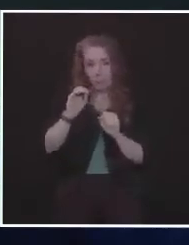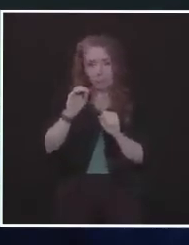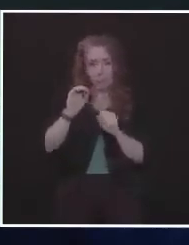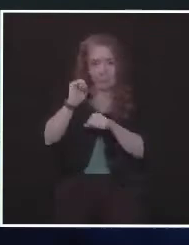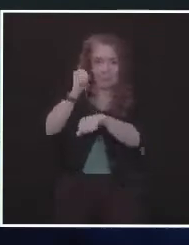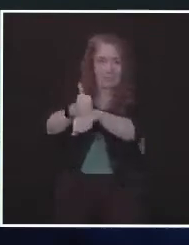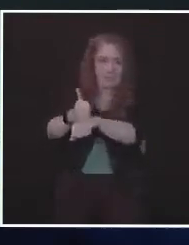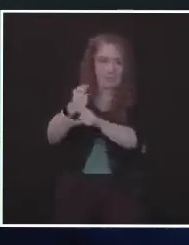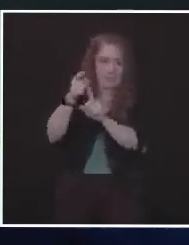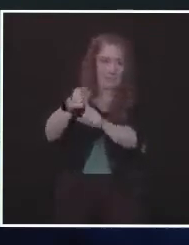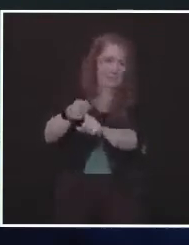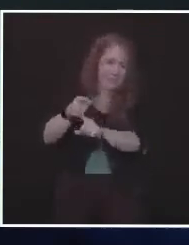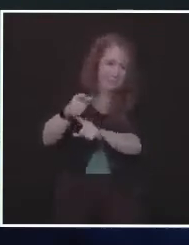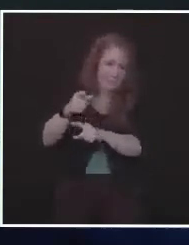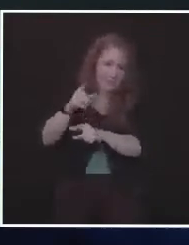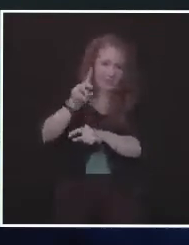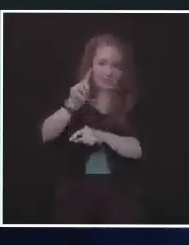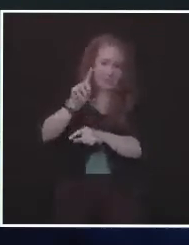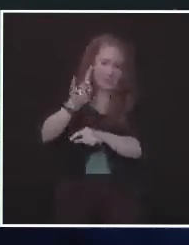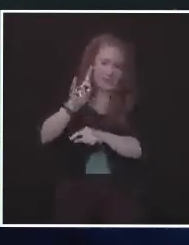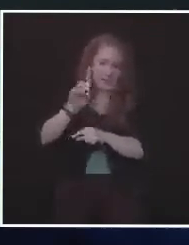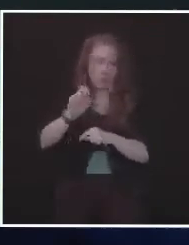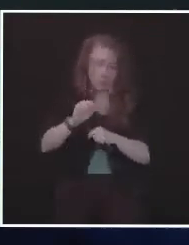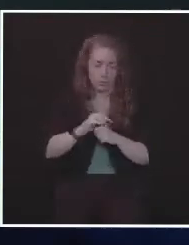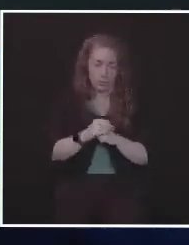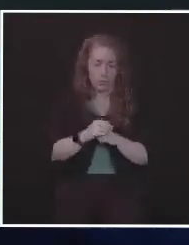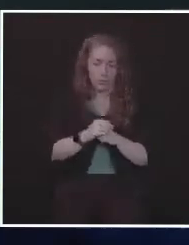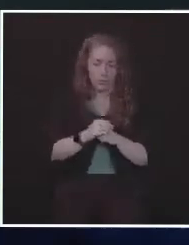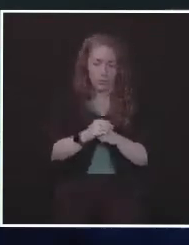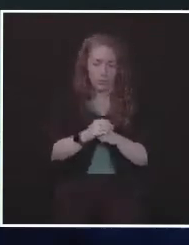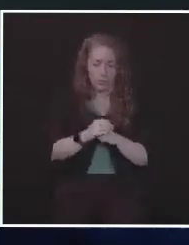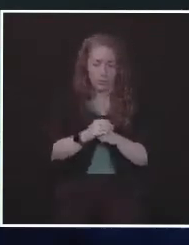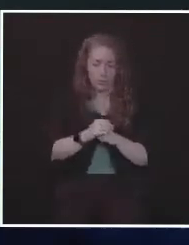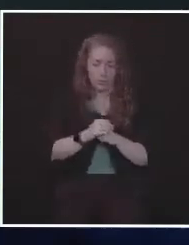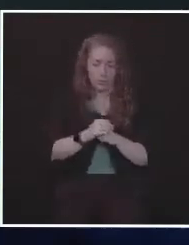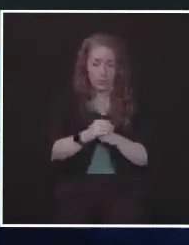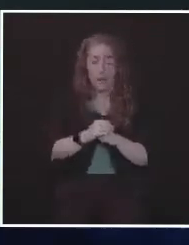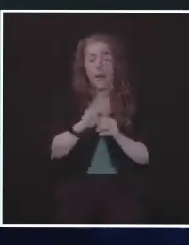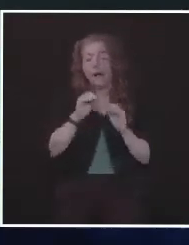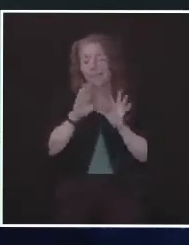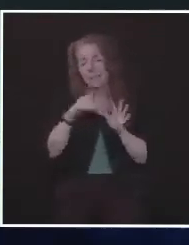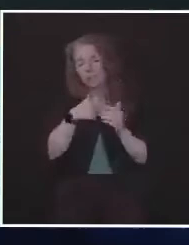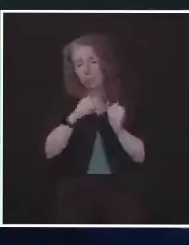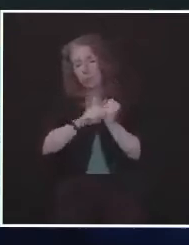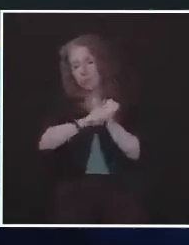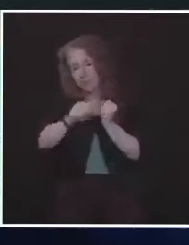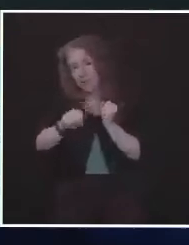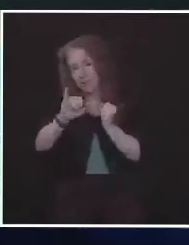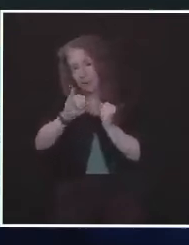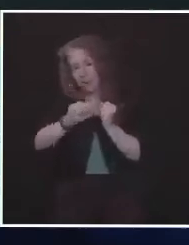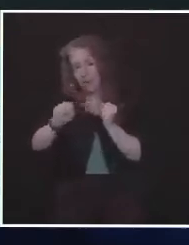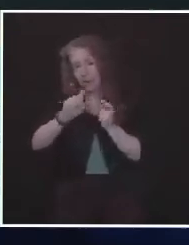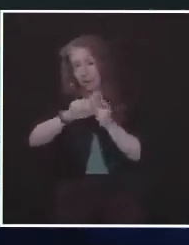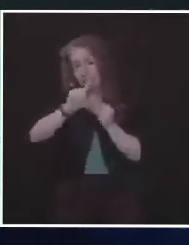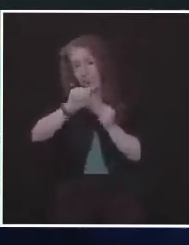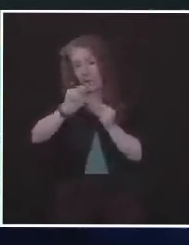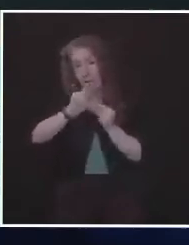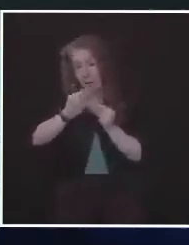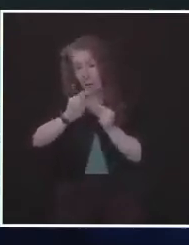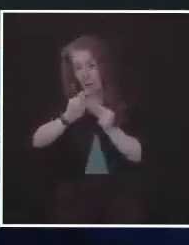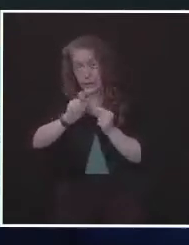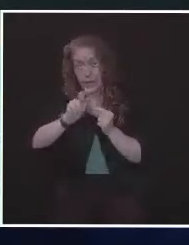is, after, obviously we're working on extending ISS to 2030, but